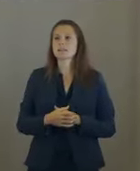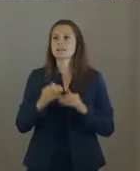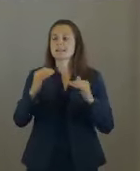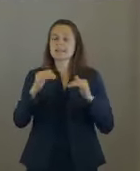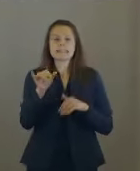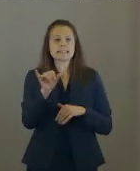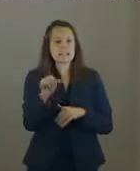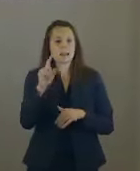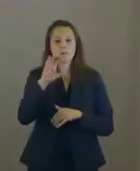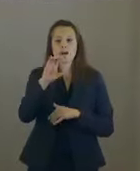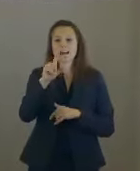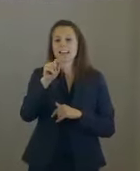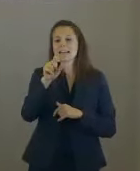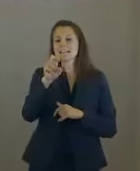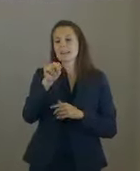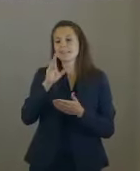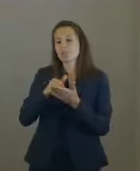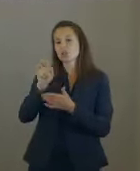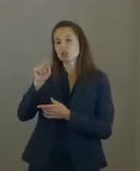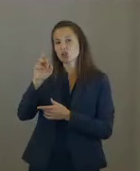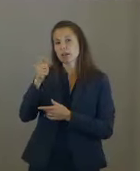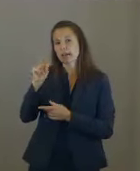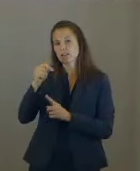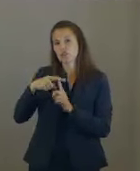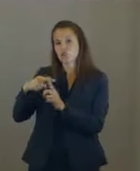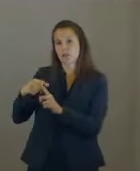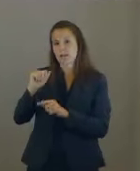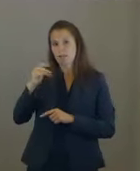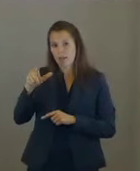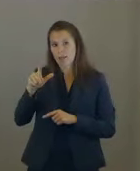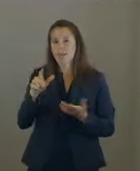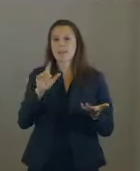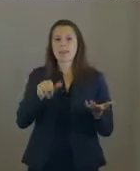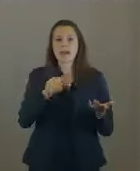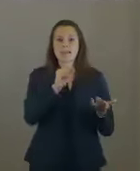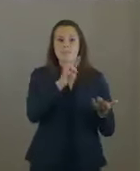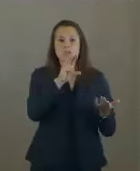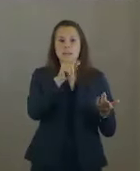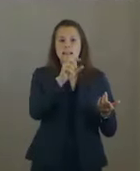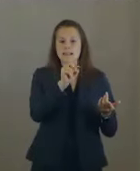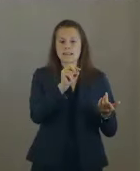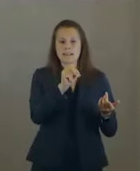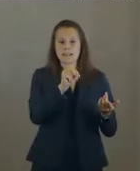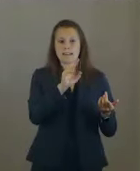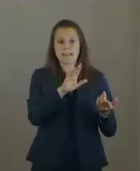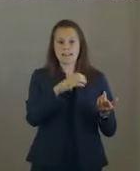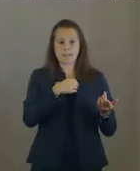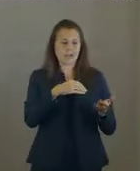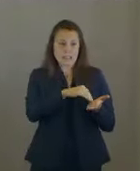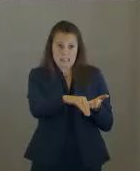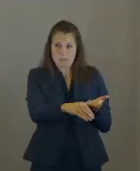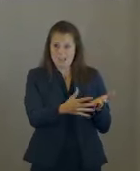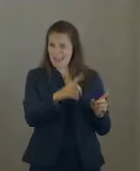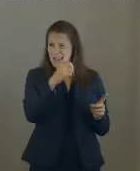too is the Clanton versus Target appeal. This Mr. Clanton's complaint was dismissed,